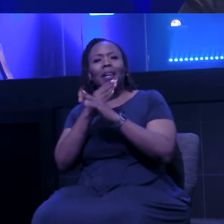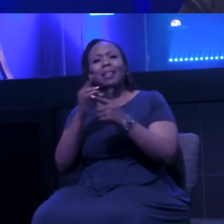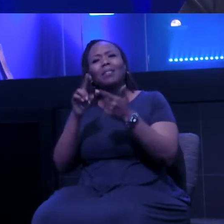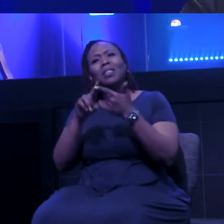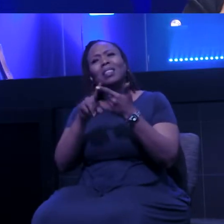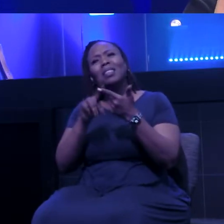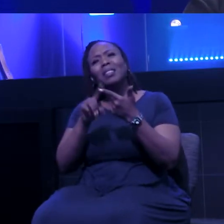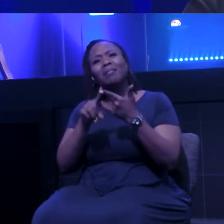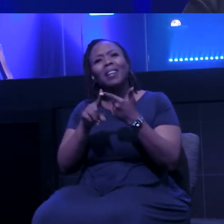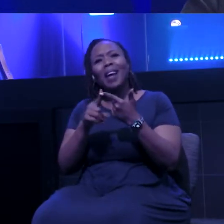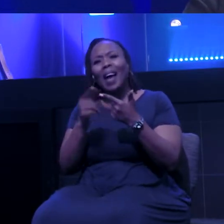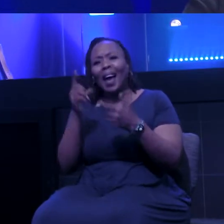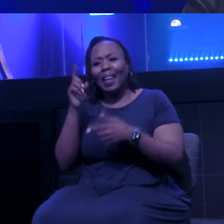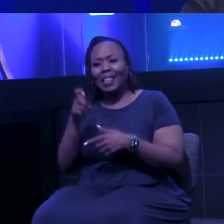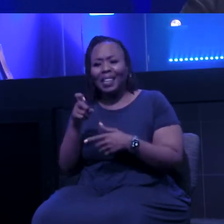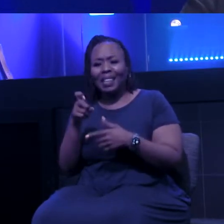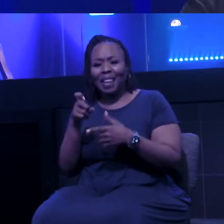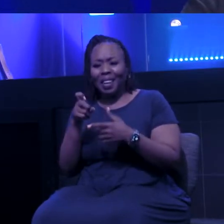just a sense of belonging.